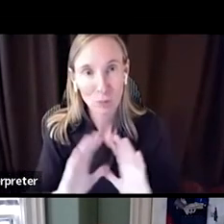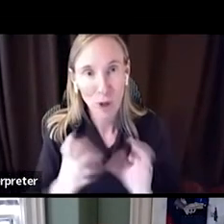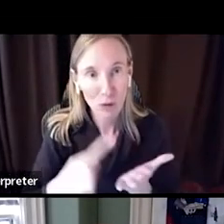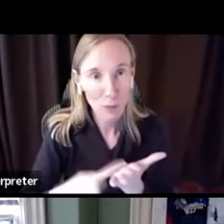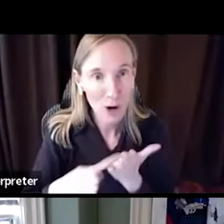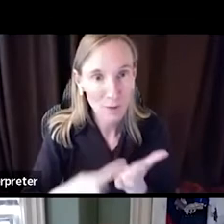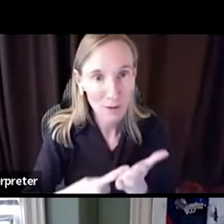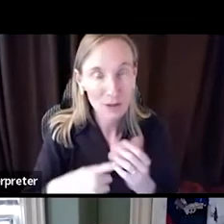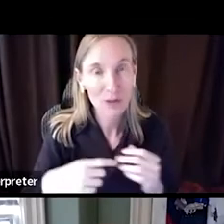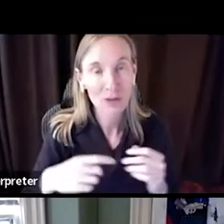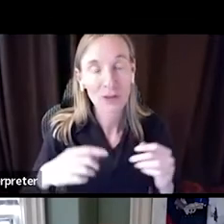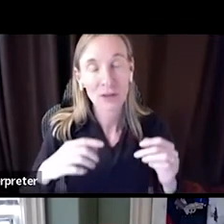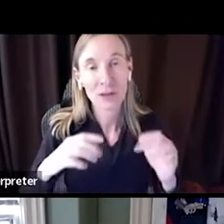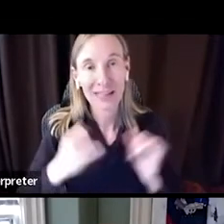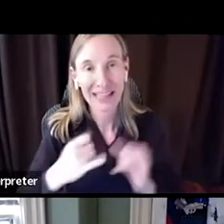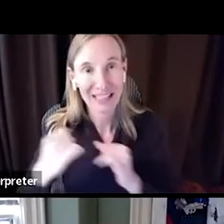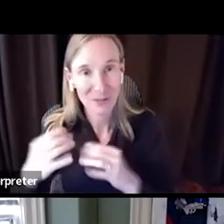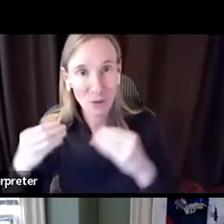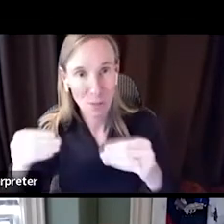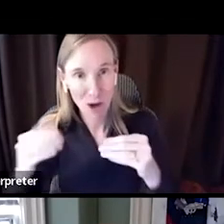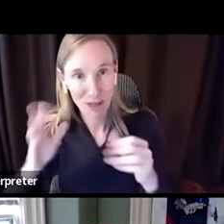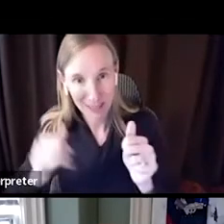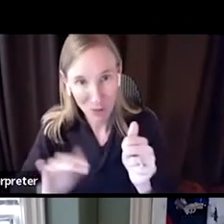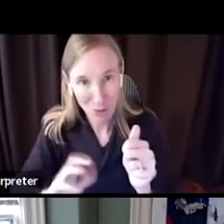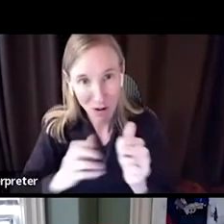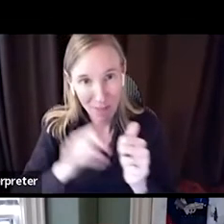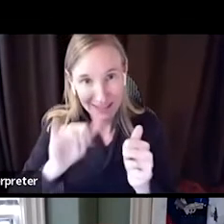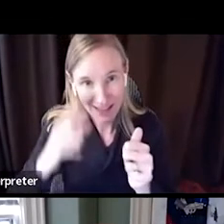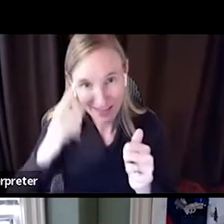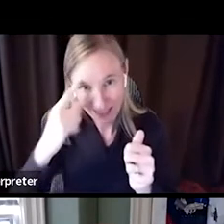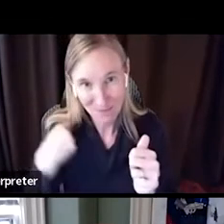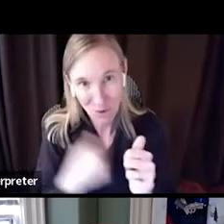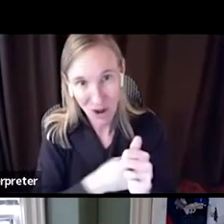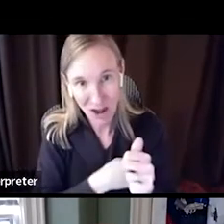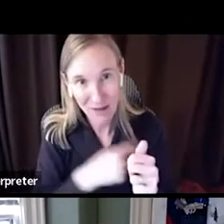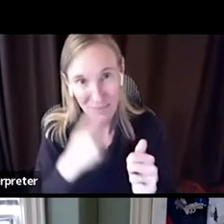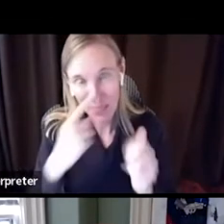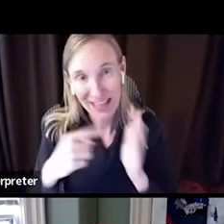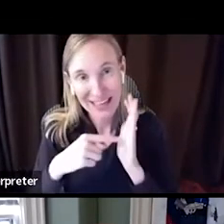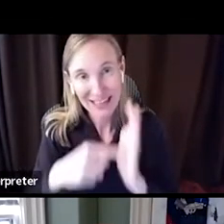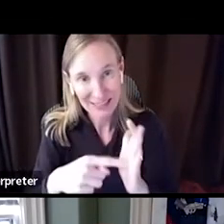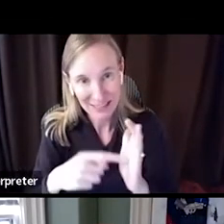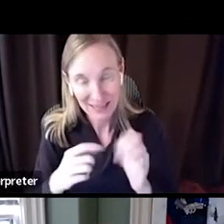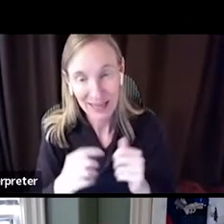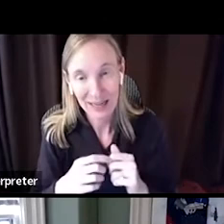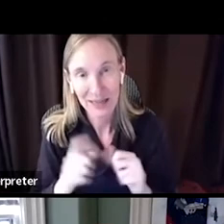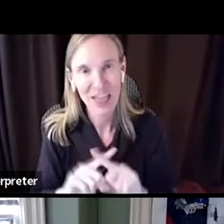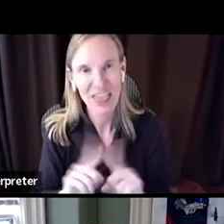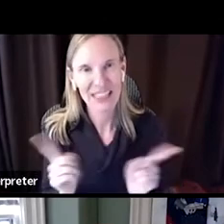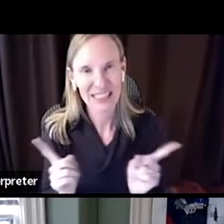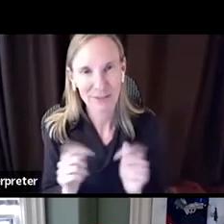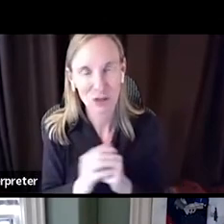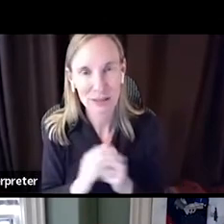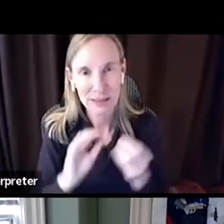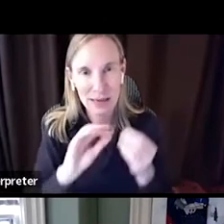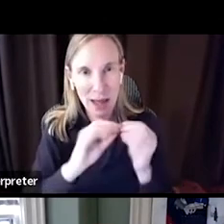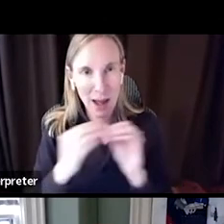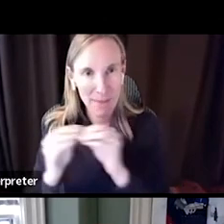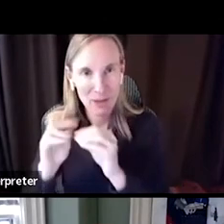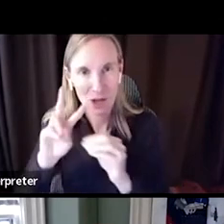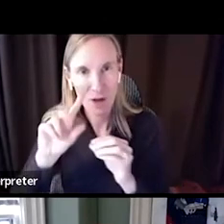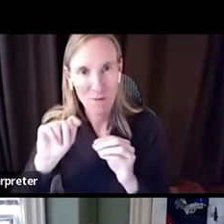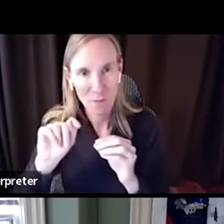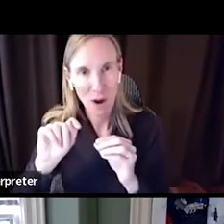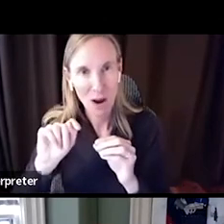individual market, but if you would update that for us and indicate the differing numbers of Vermont lives as